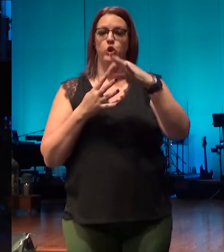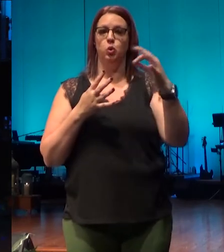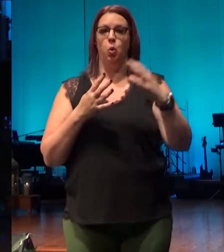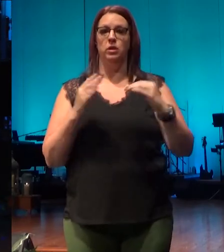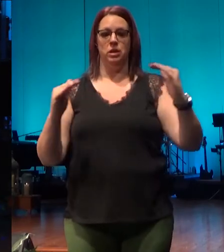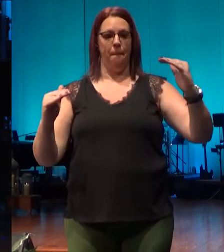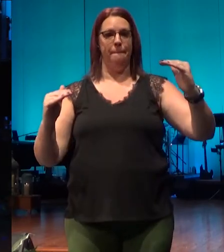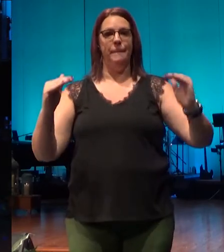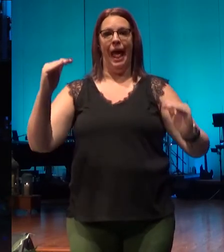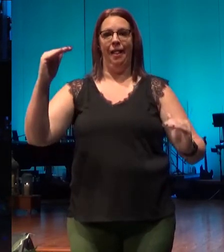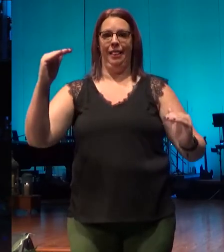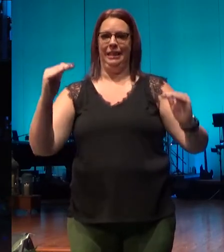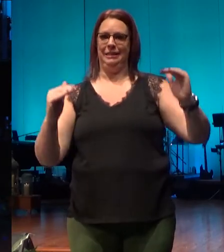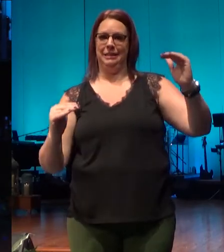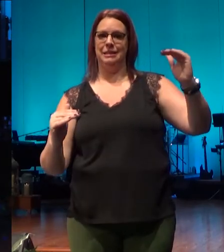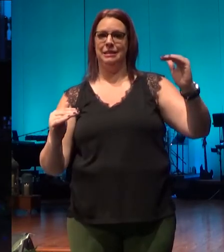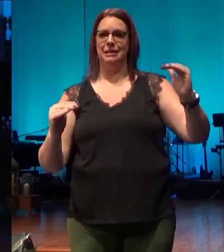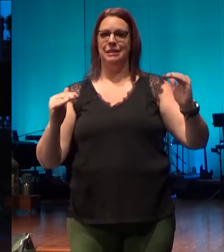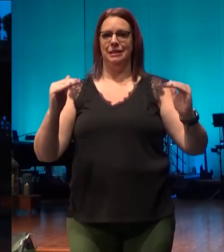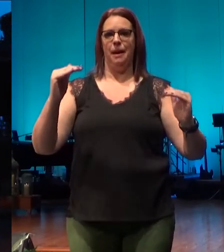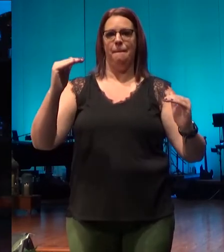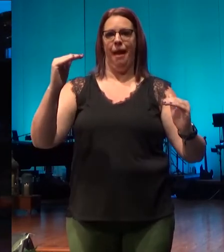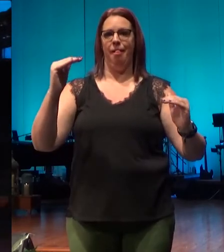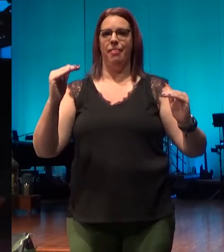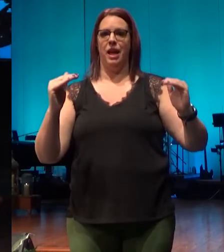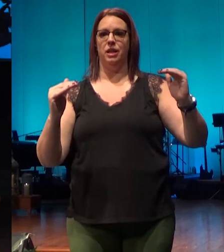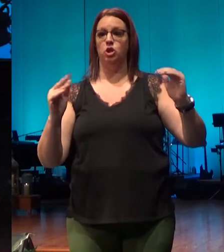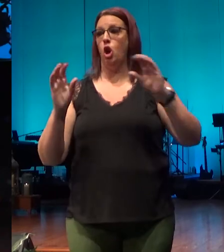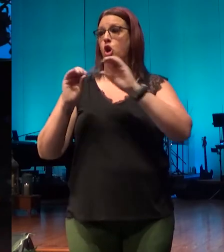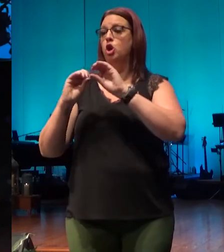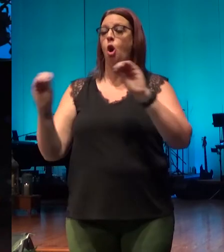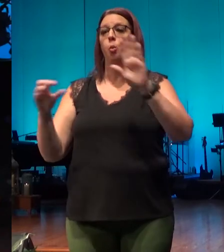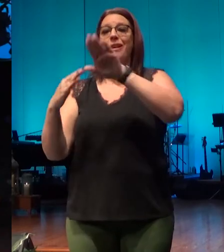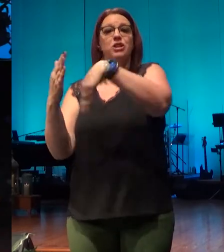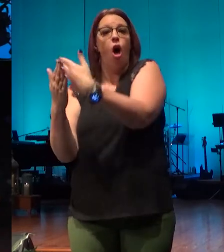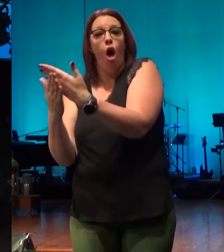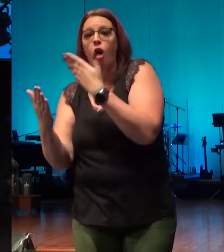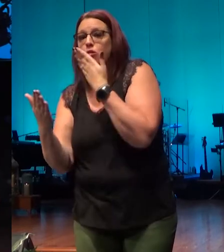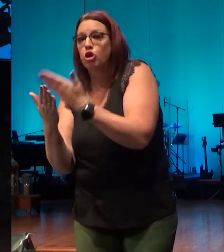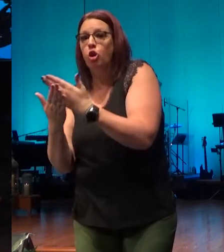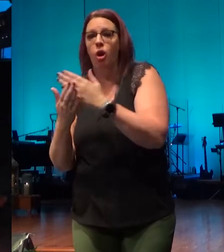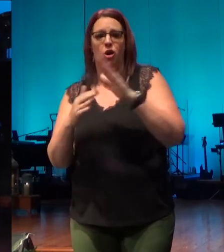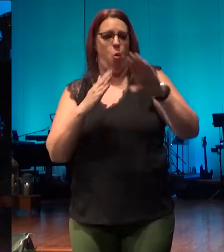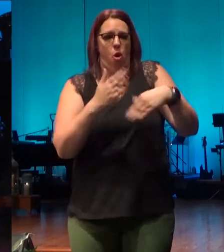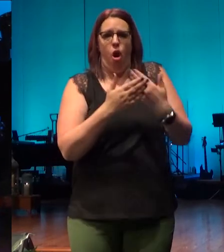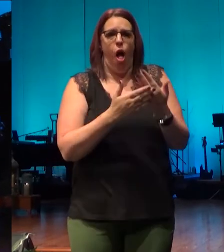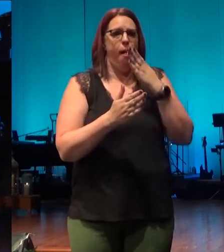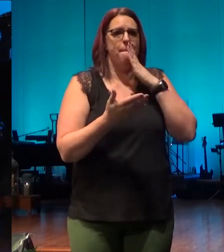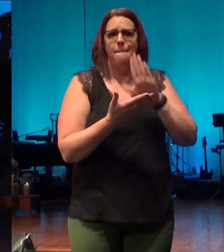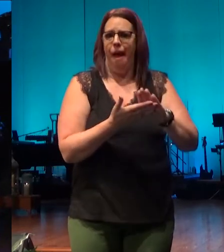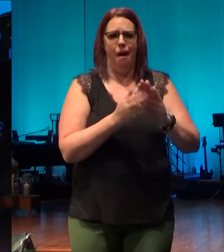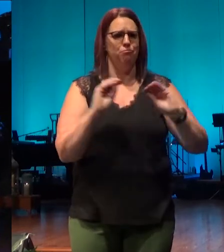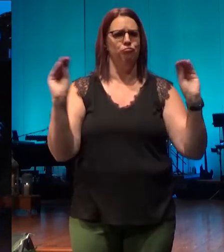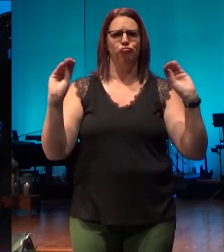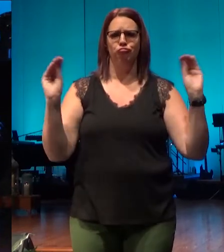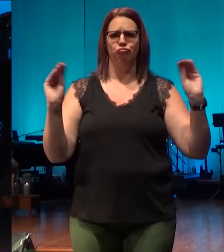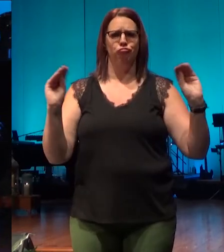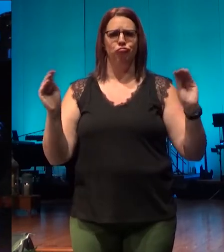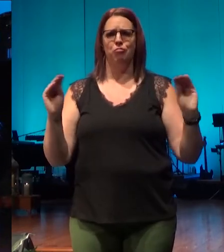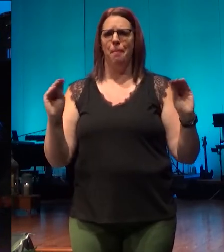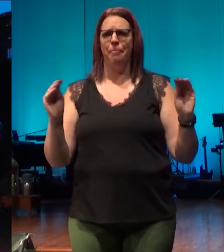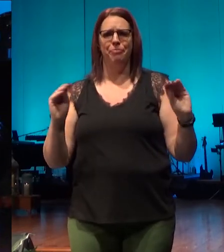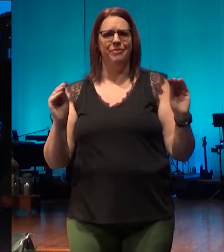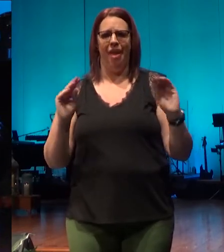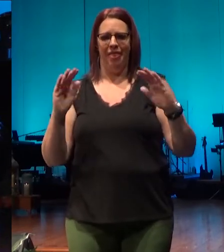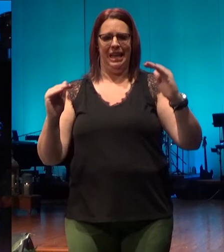other. See, no one is all good or all bad. No condition that we hear about is